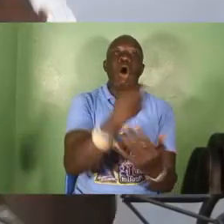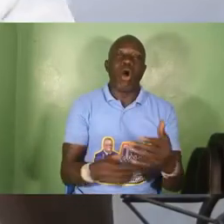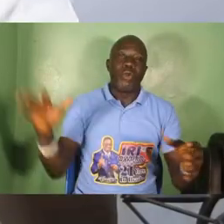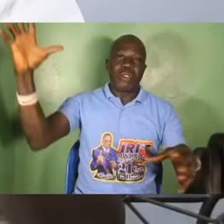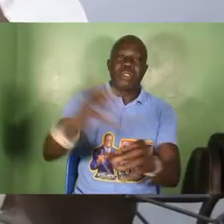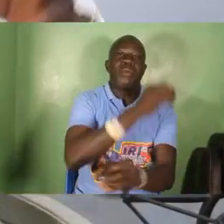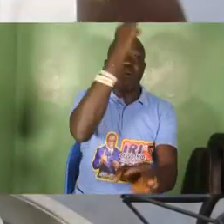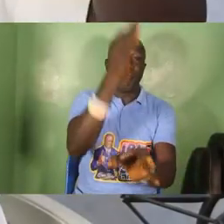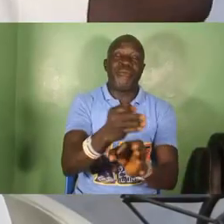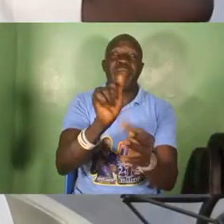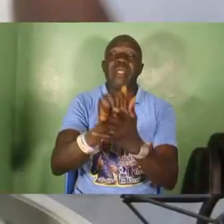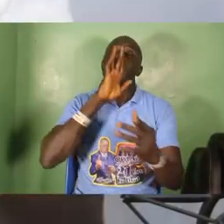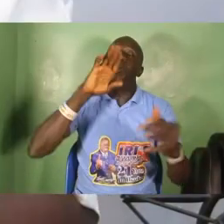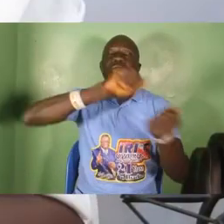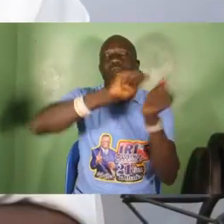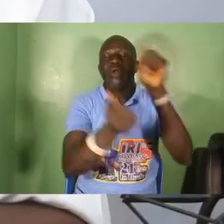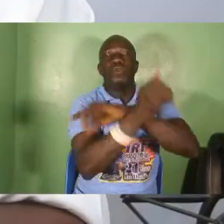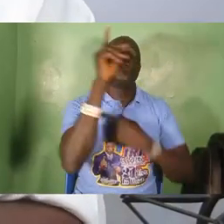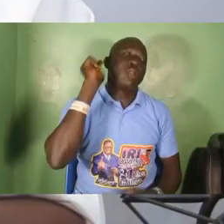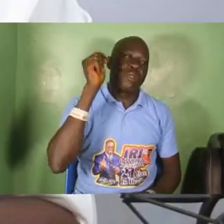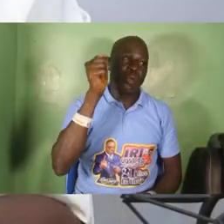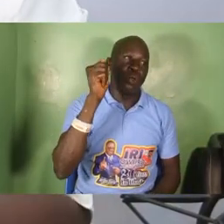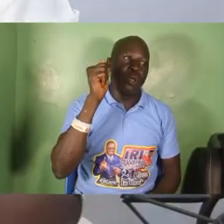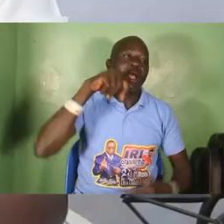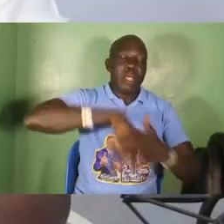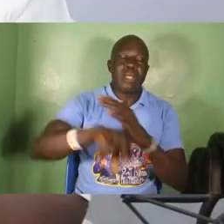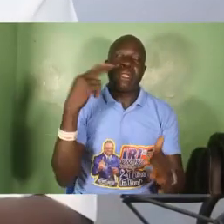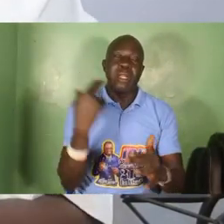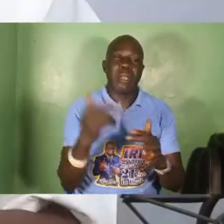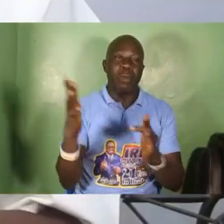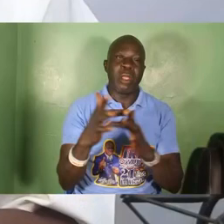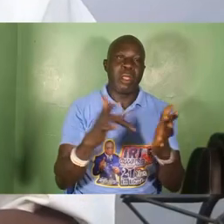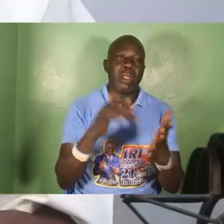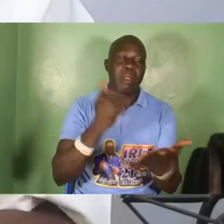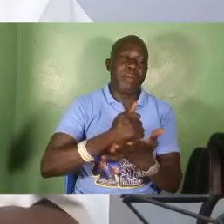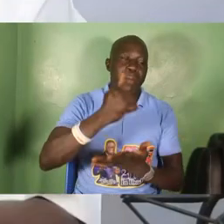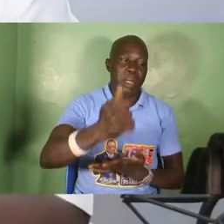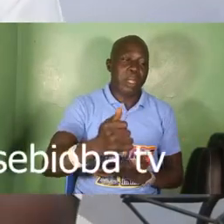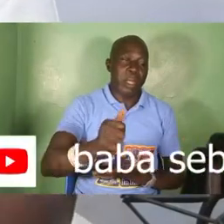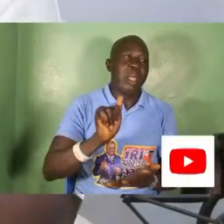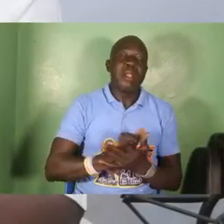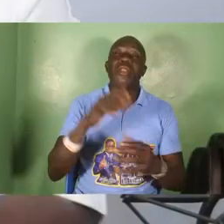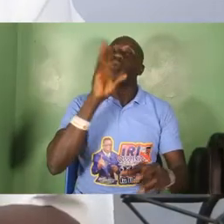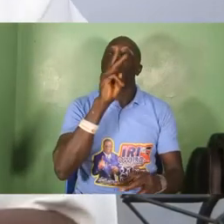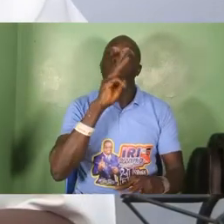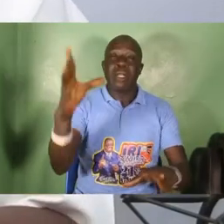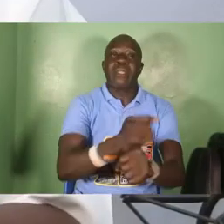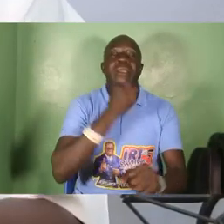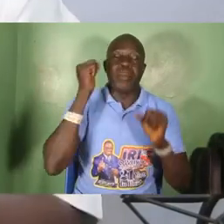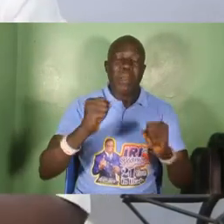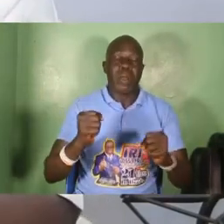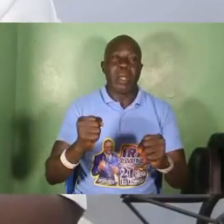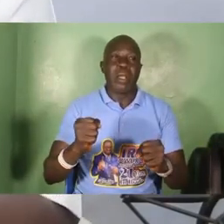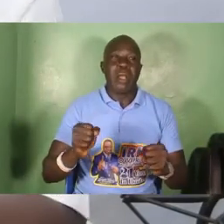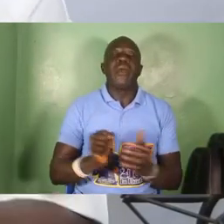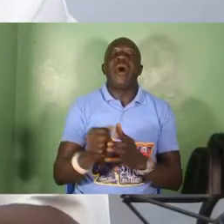my boy. Your symbol of faith. Oh, my good testimony. Amen. In the name of Jesus. Amen. Oh, my young Barbara.